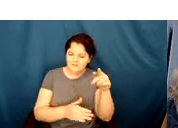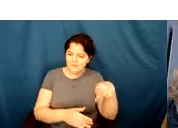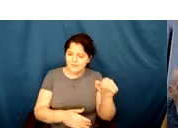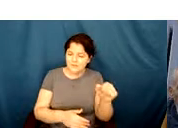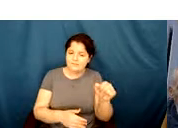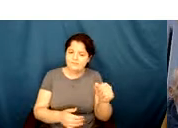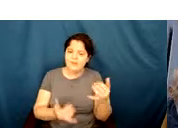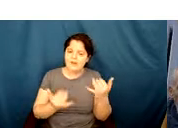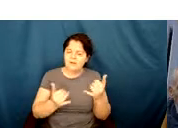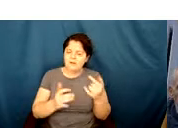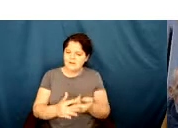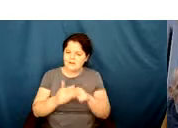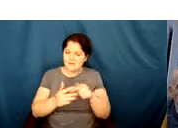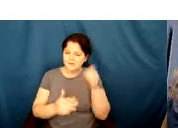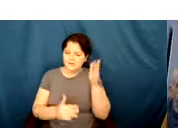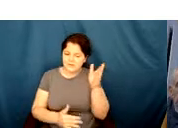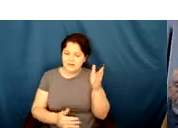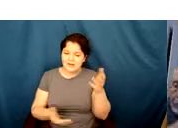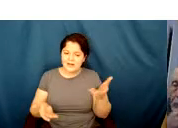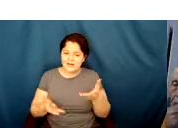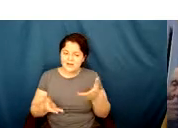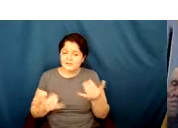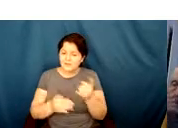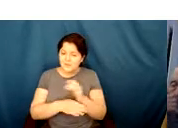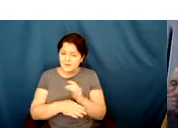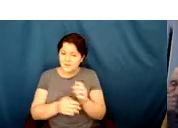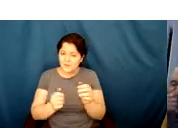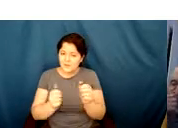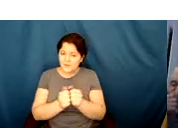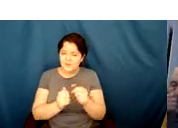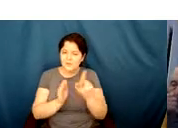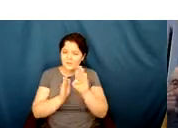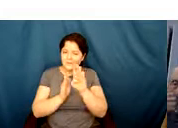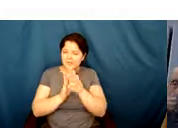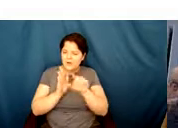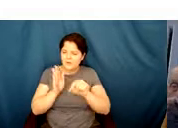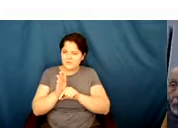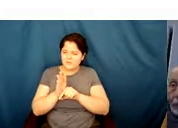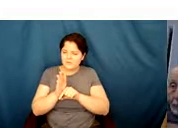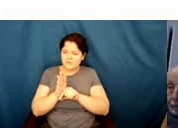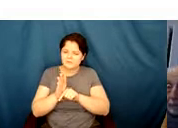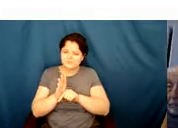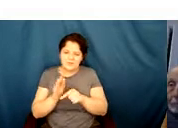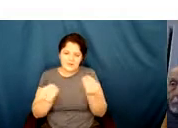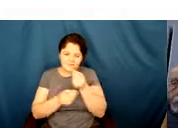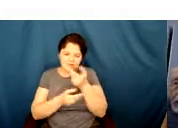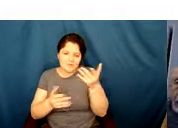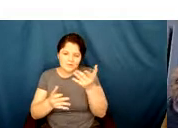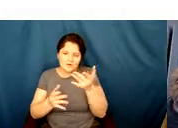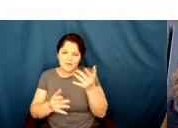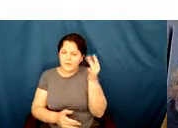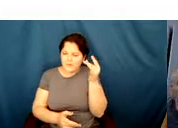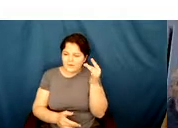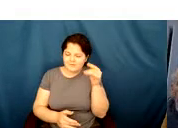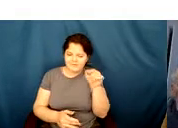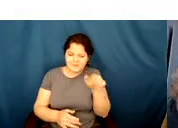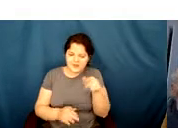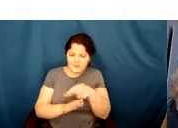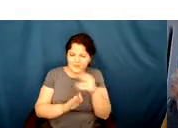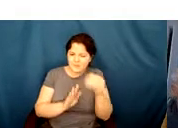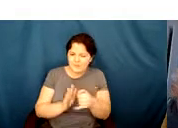off the presentation here tonight with some background information on sort of why we did this